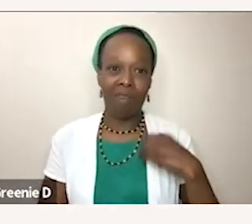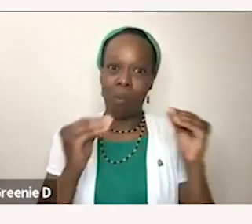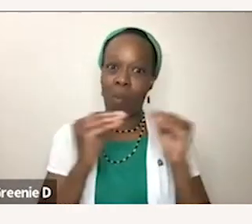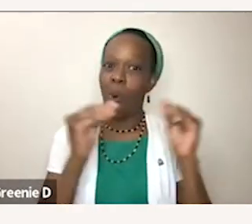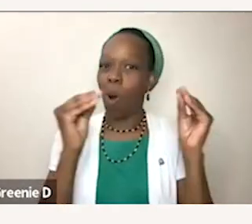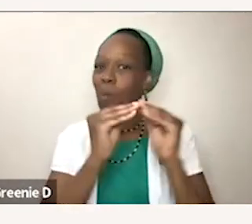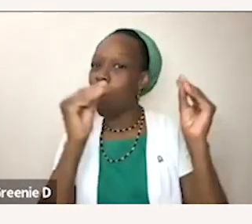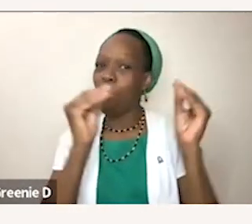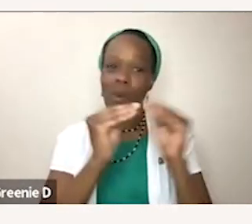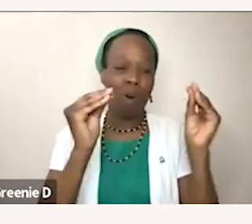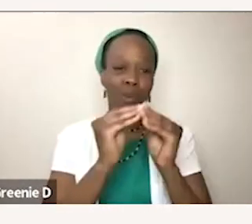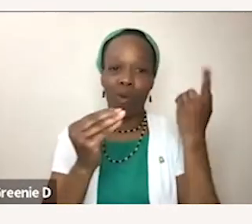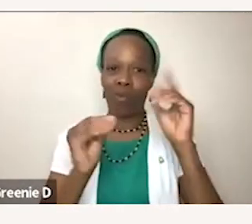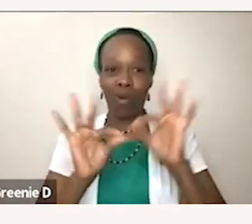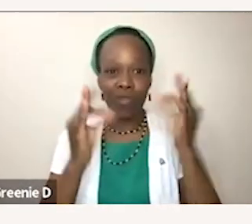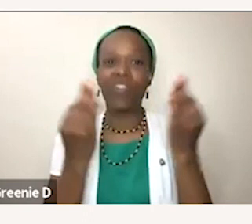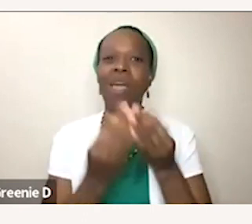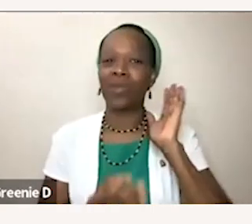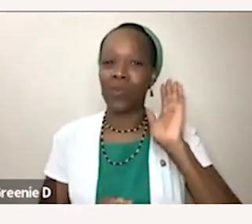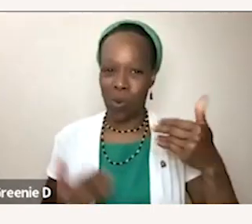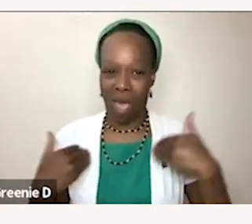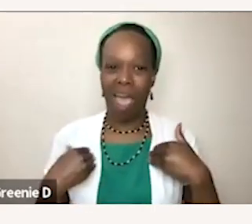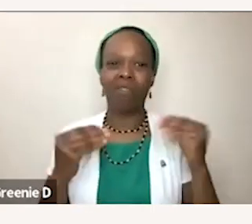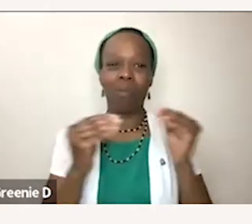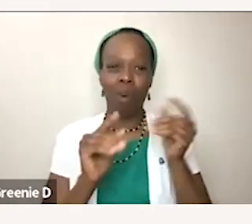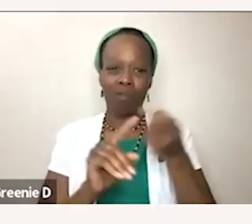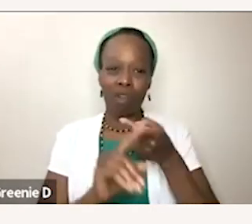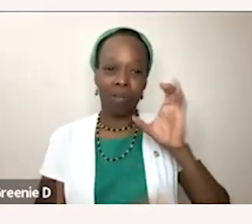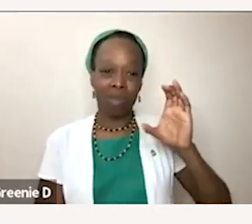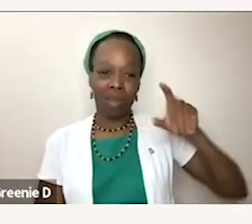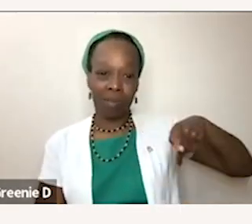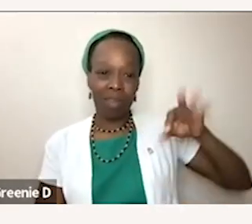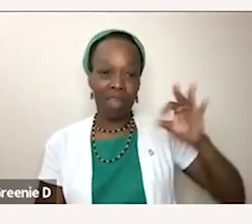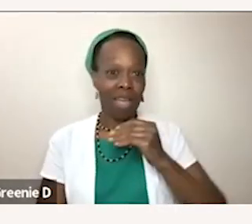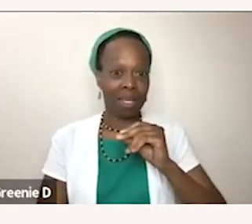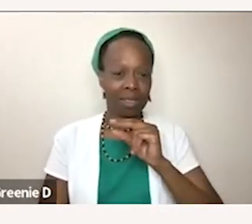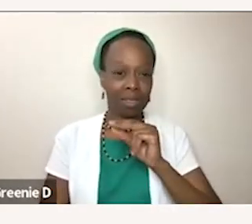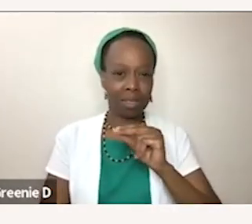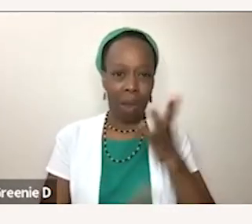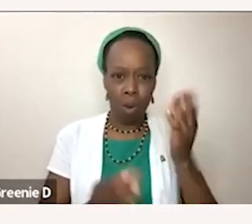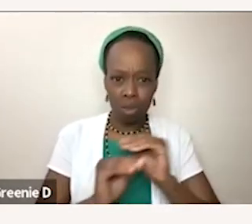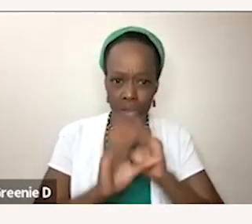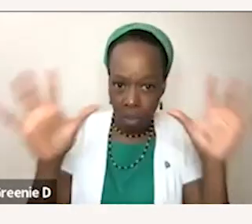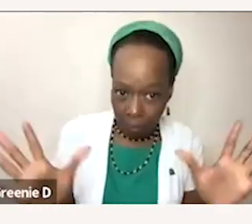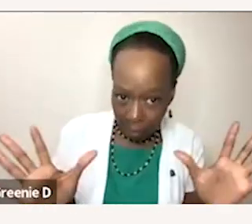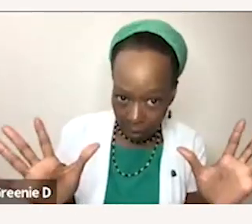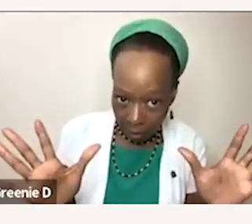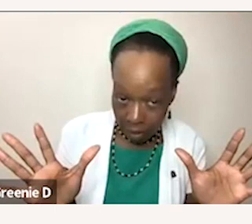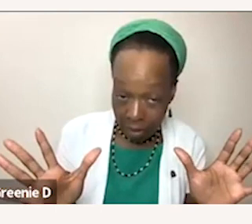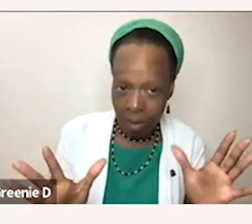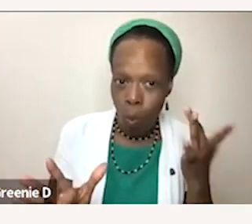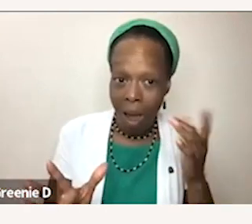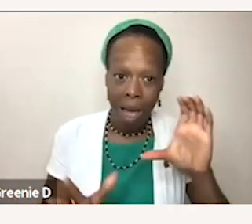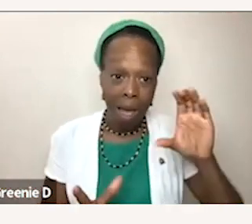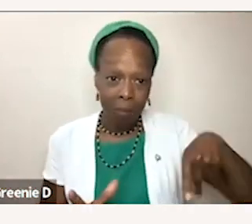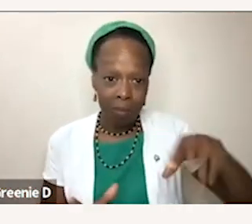content for families from Cerebral Palsy Foundation. And just to be clear, I want to say this, just because the Cerebral Palsy Foundation is doing this